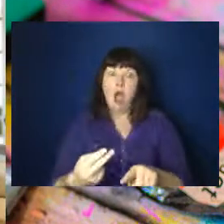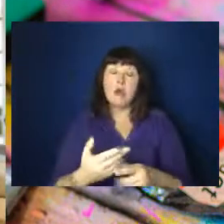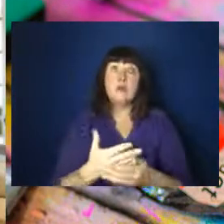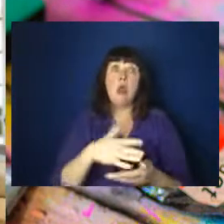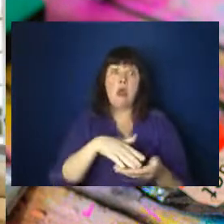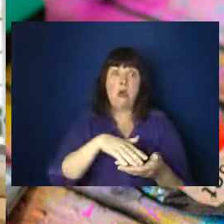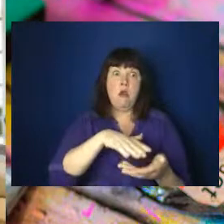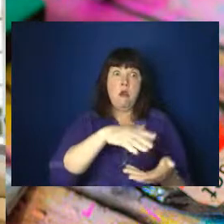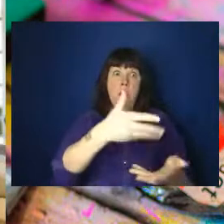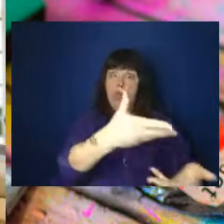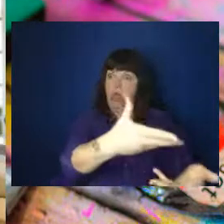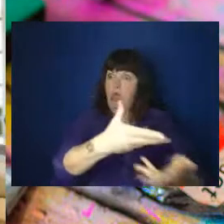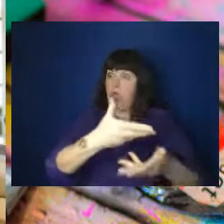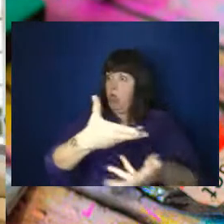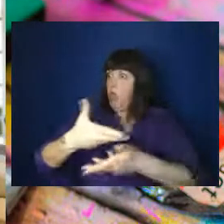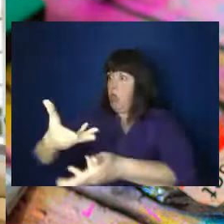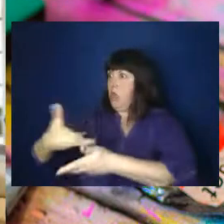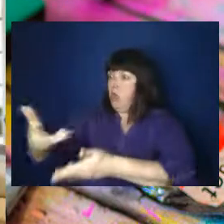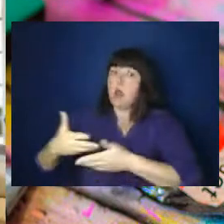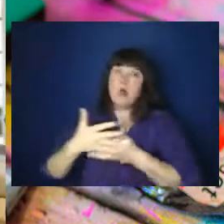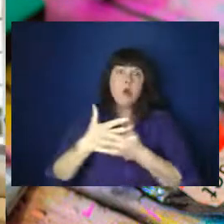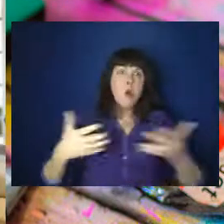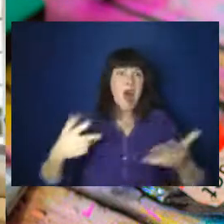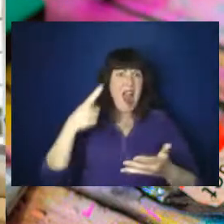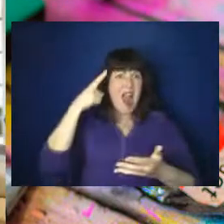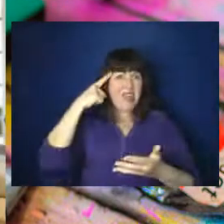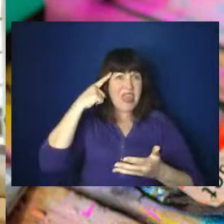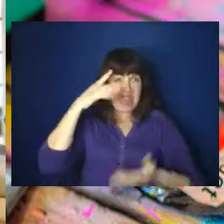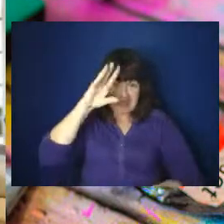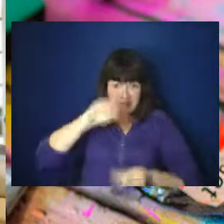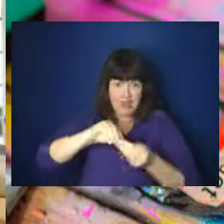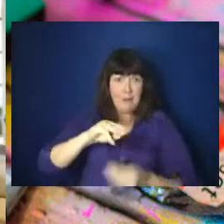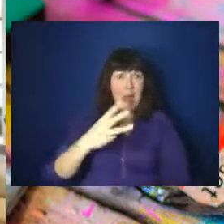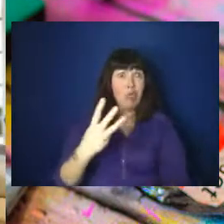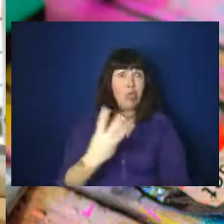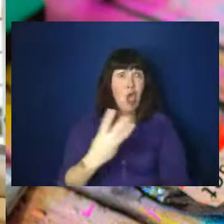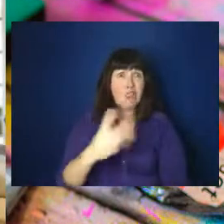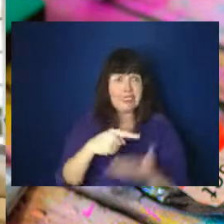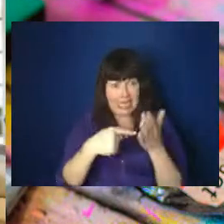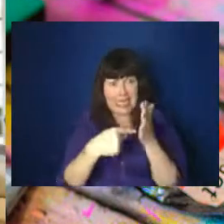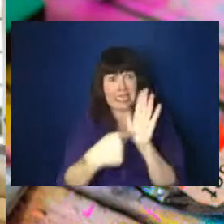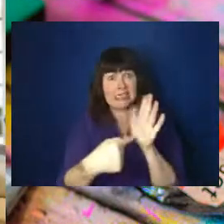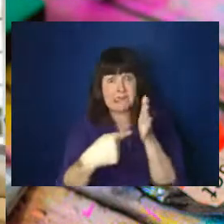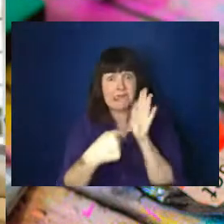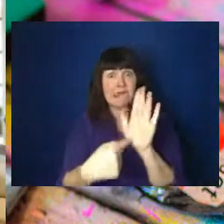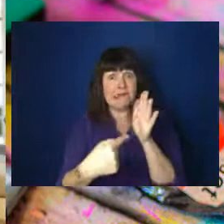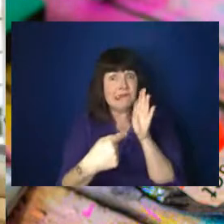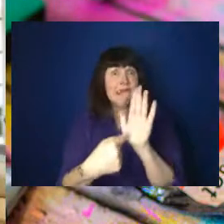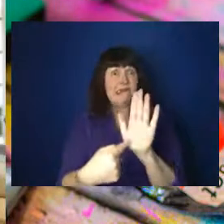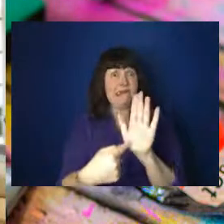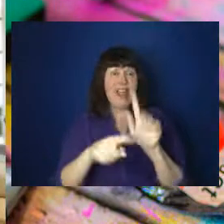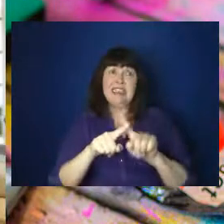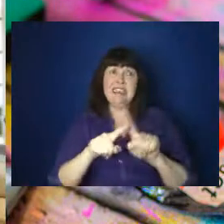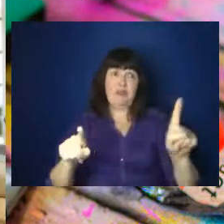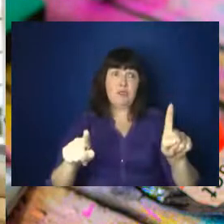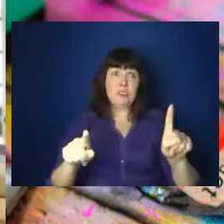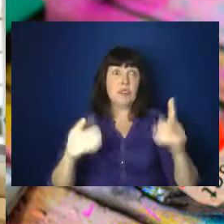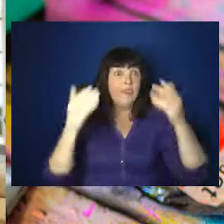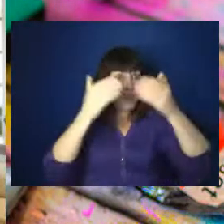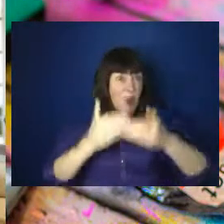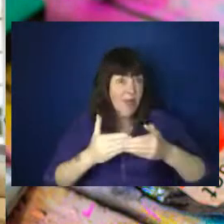incredible. So we've got, I think it's about 13 different things to show you just tonight on our first night, which